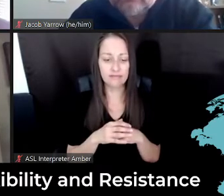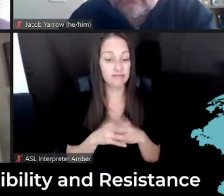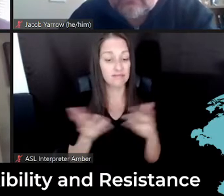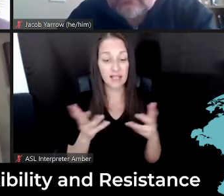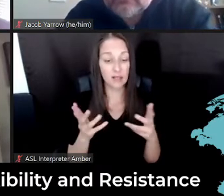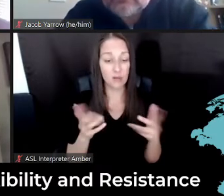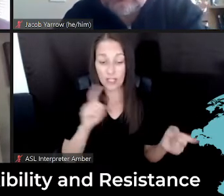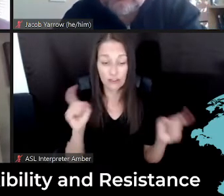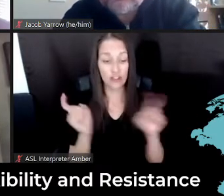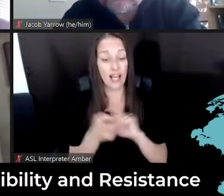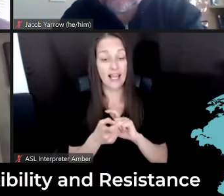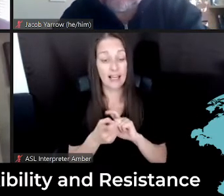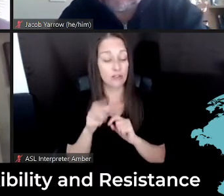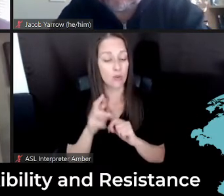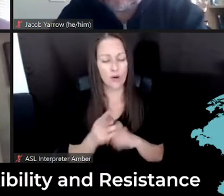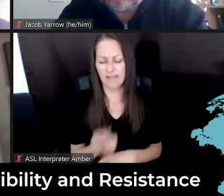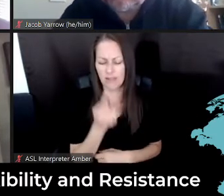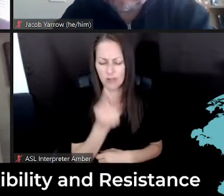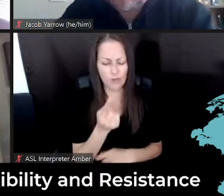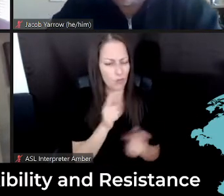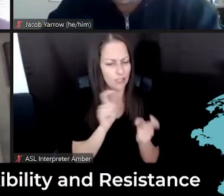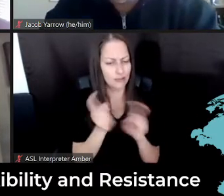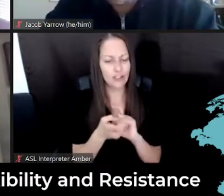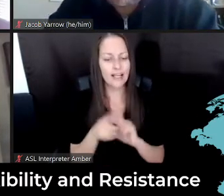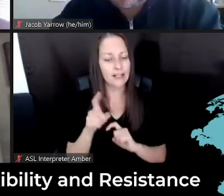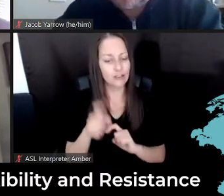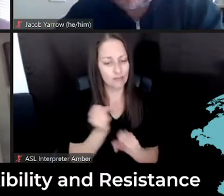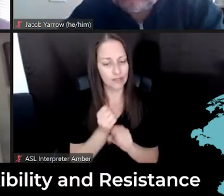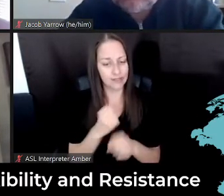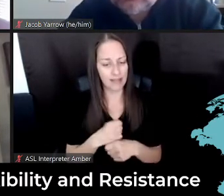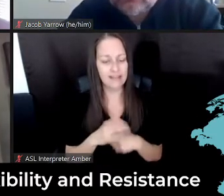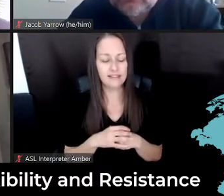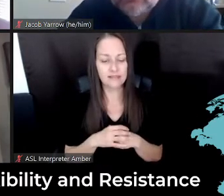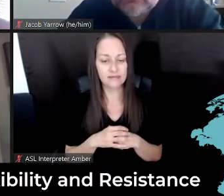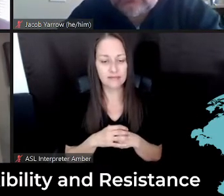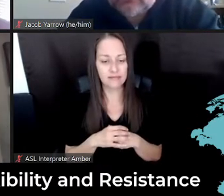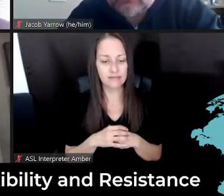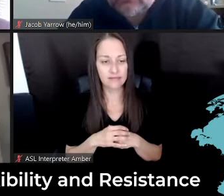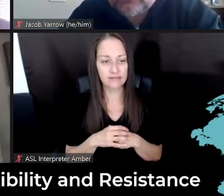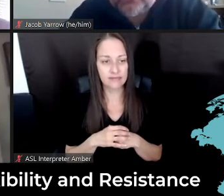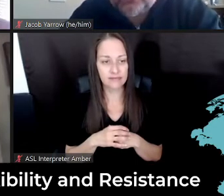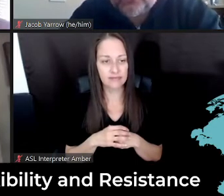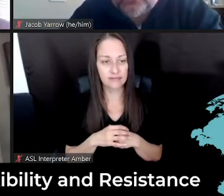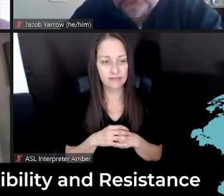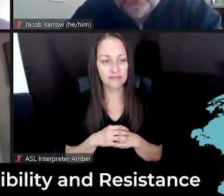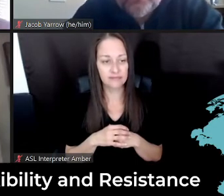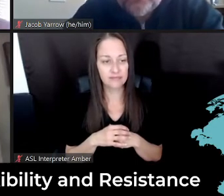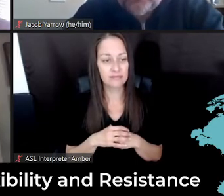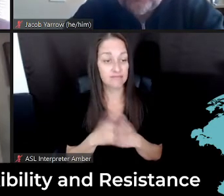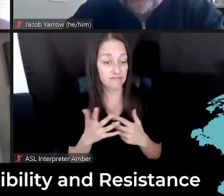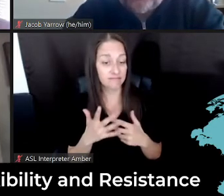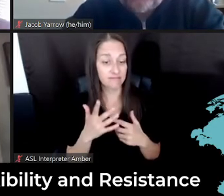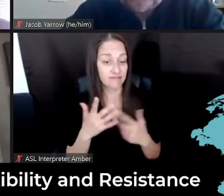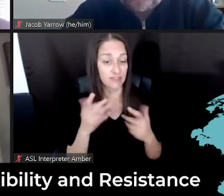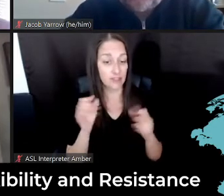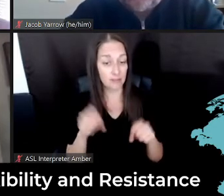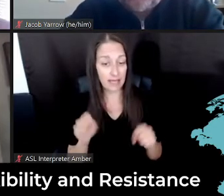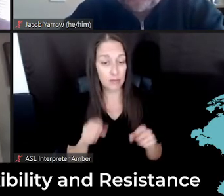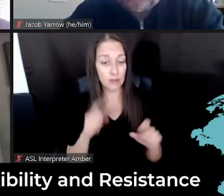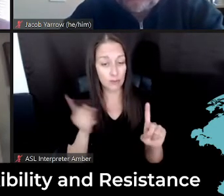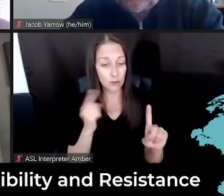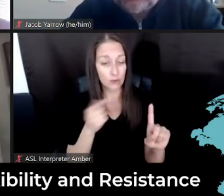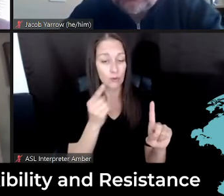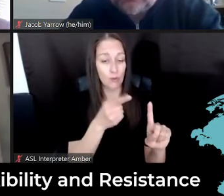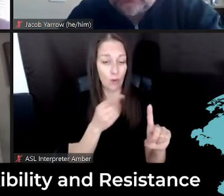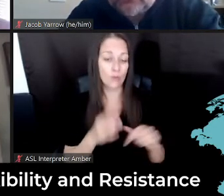What single change even would you say we need to make if we want to be able to pursue those goals? So I'll give you another